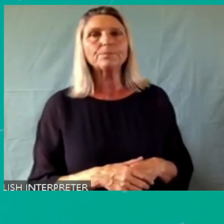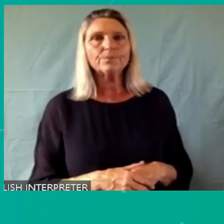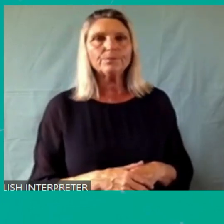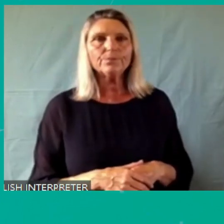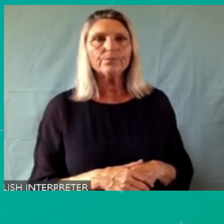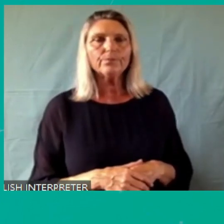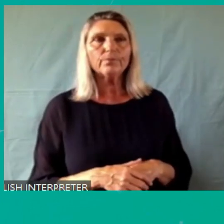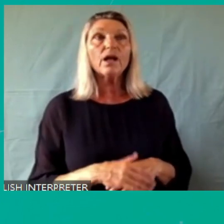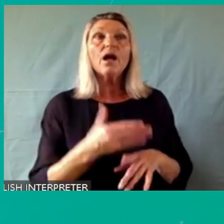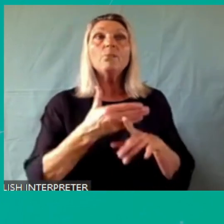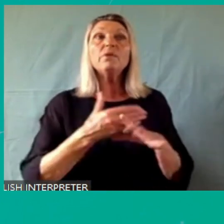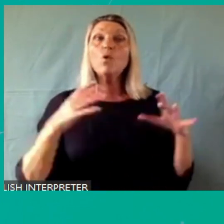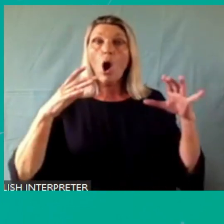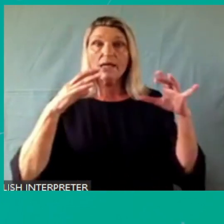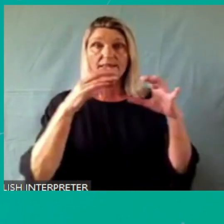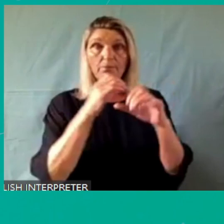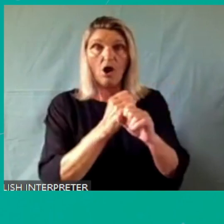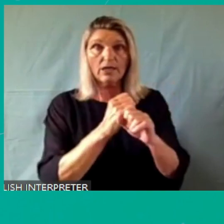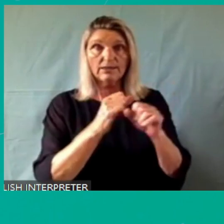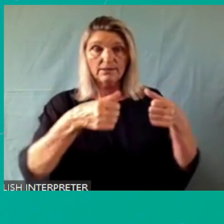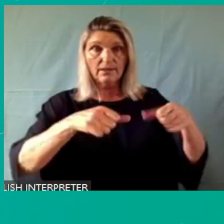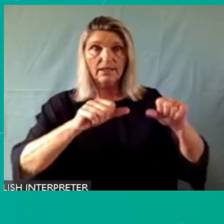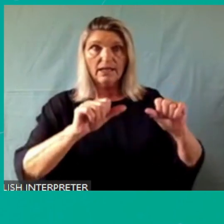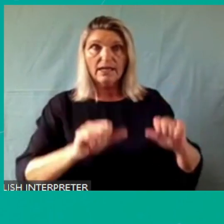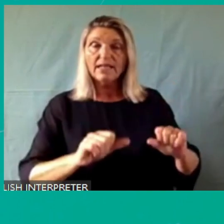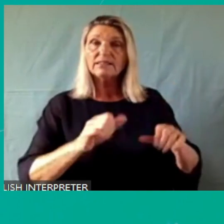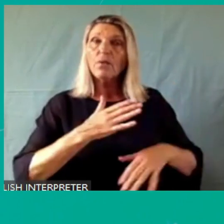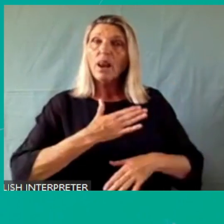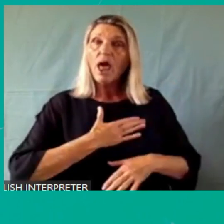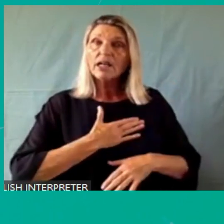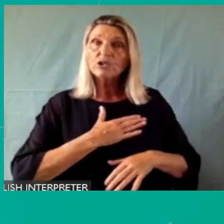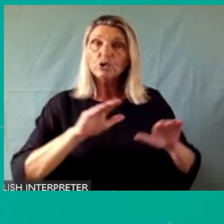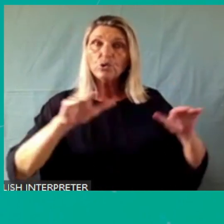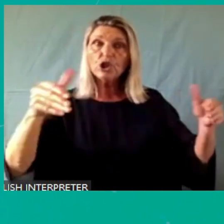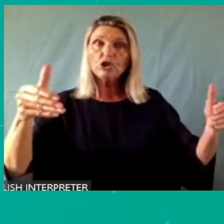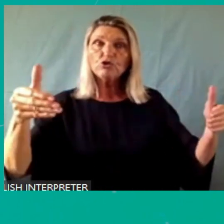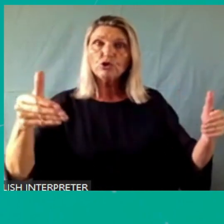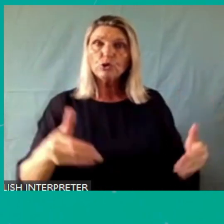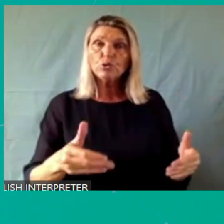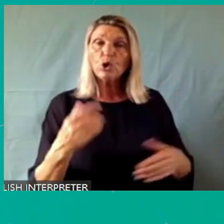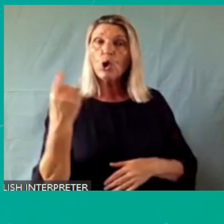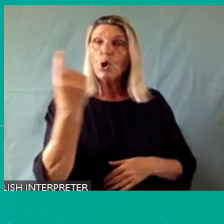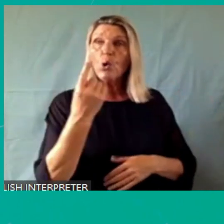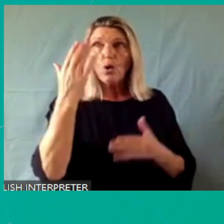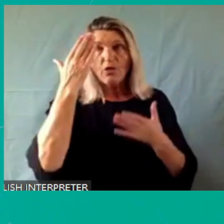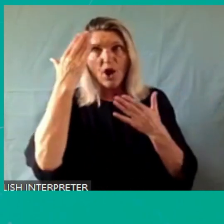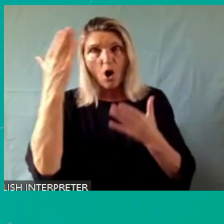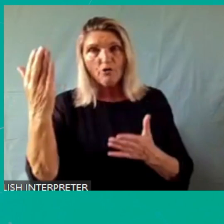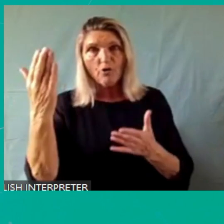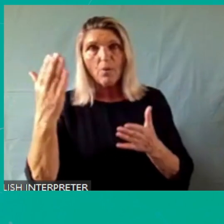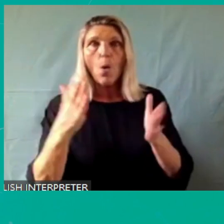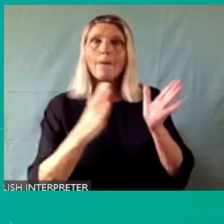Before summing up, I now want to move on to introducing the Honourable Marama Davidson.